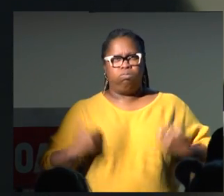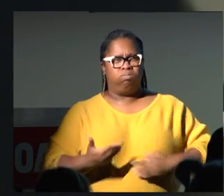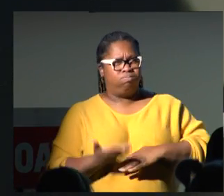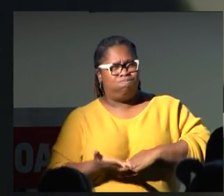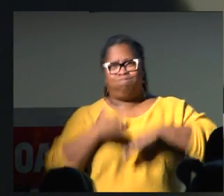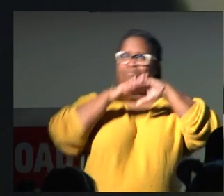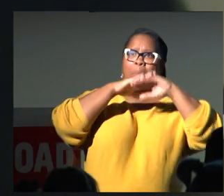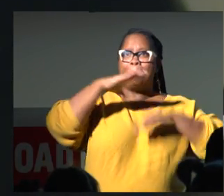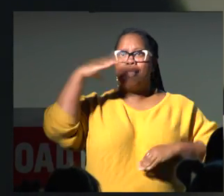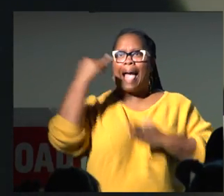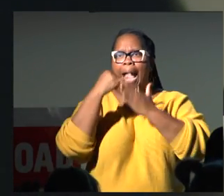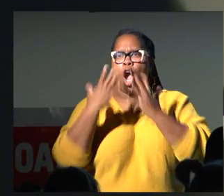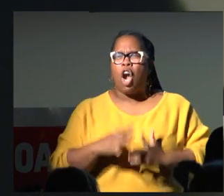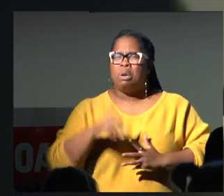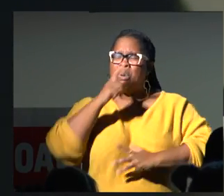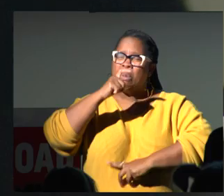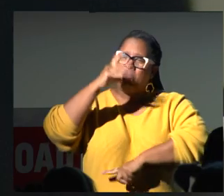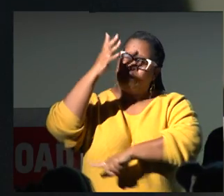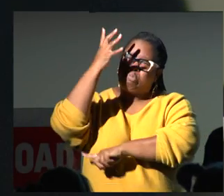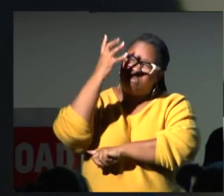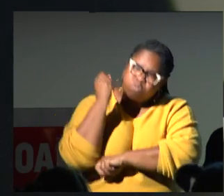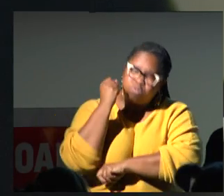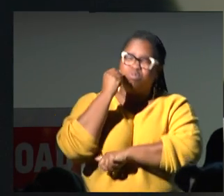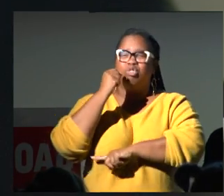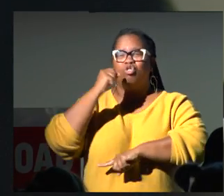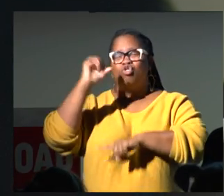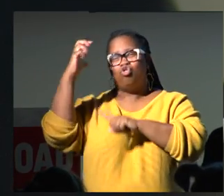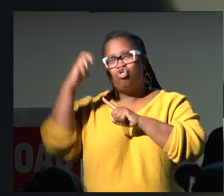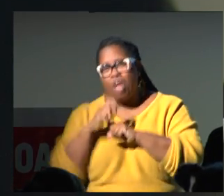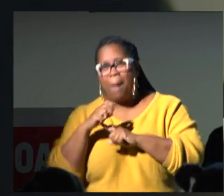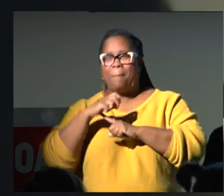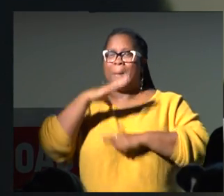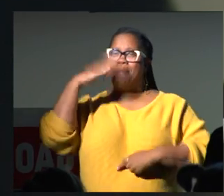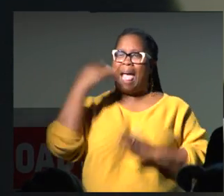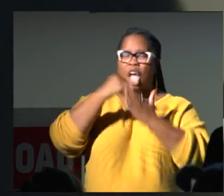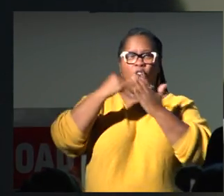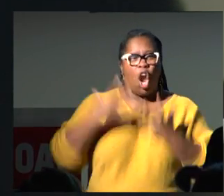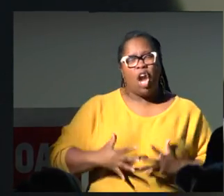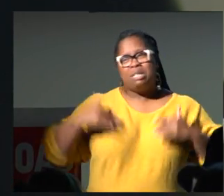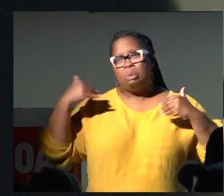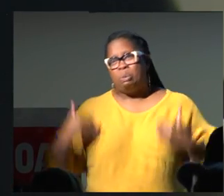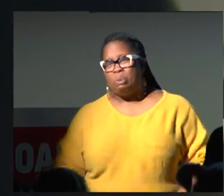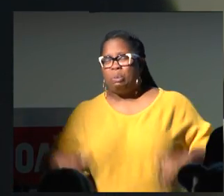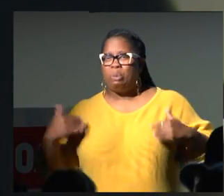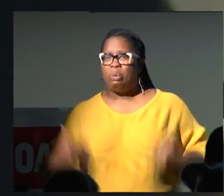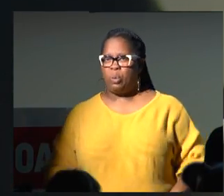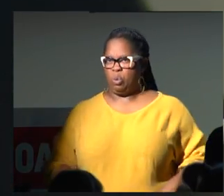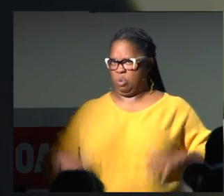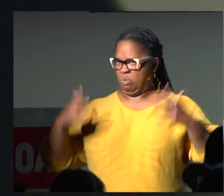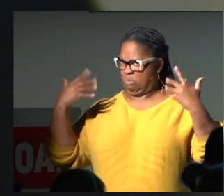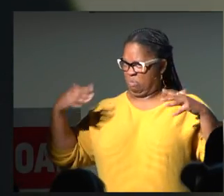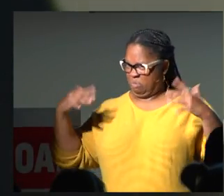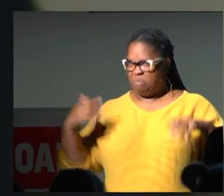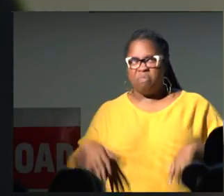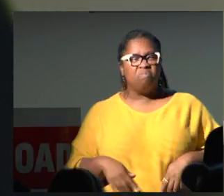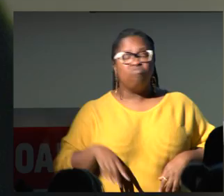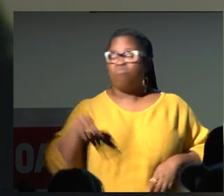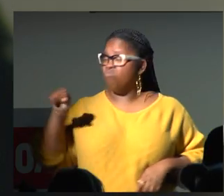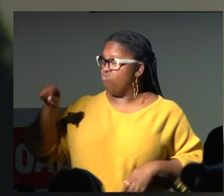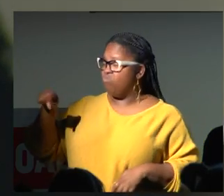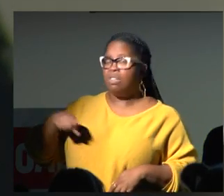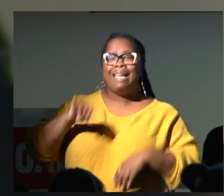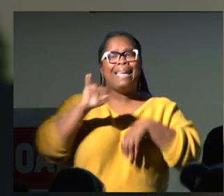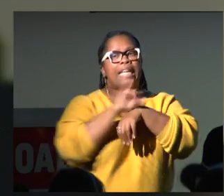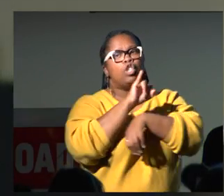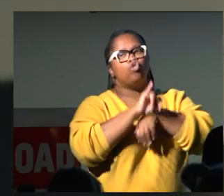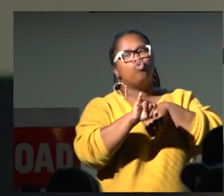the game. There's a large influx of people working. Yeah. You know, the industry is now taking in